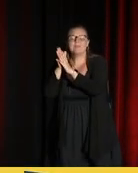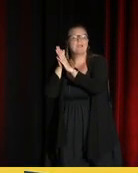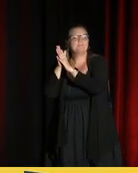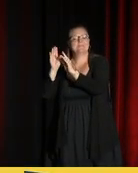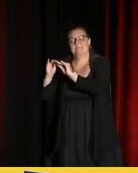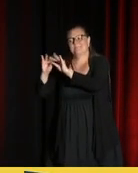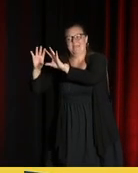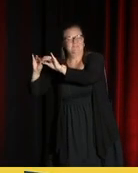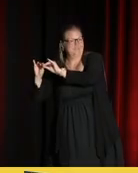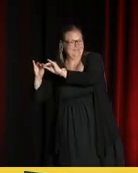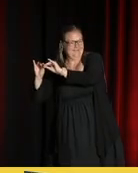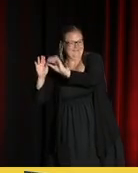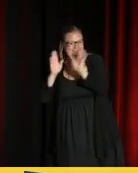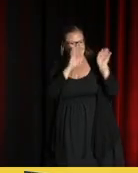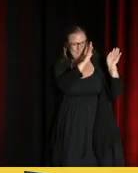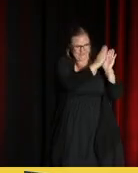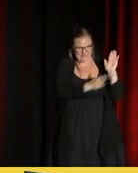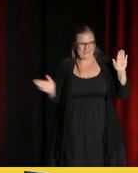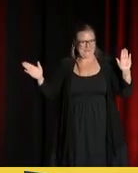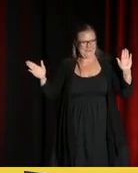magic.